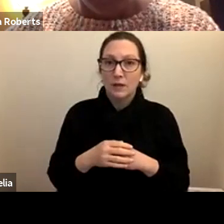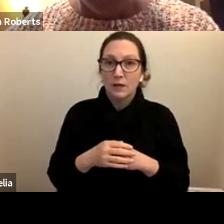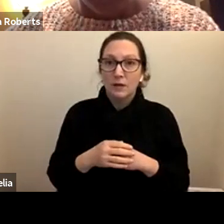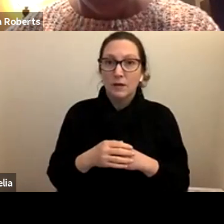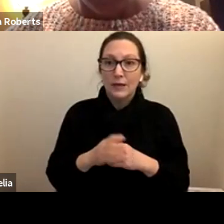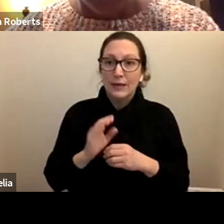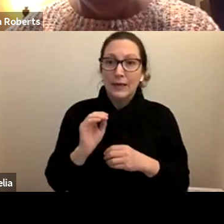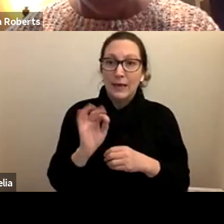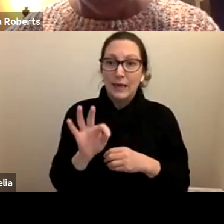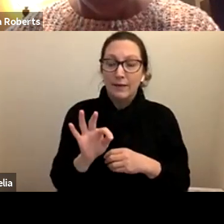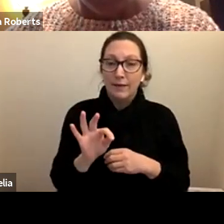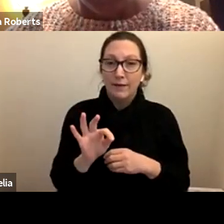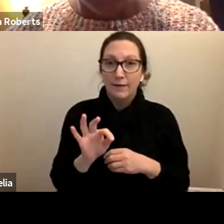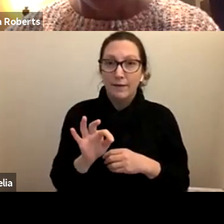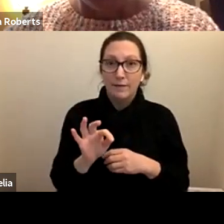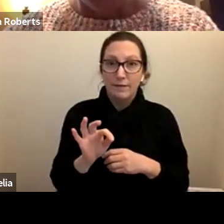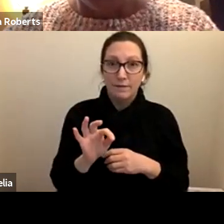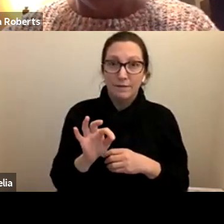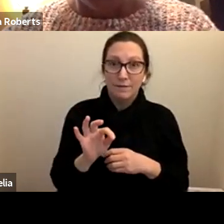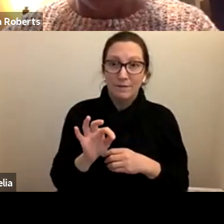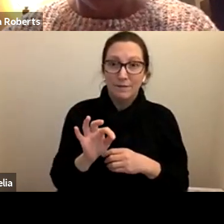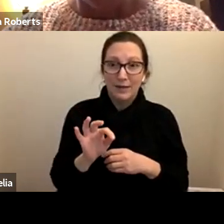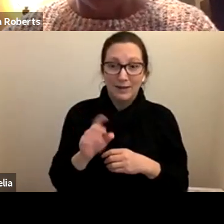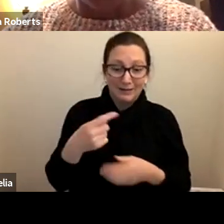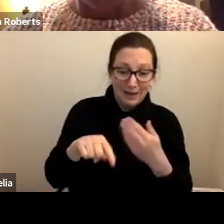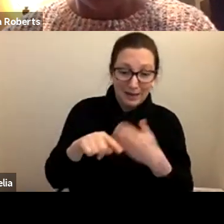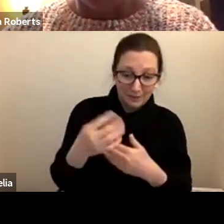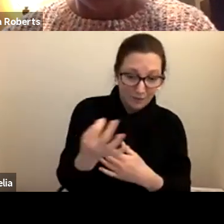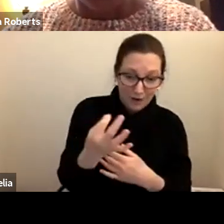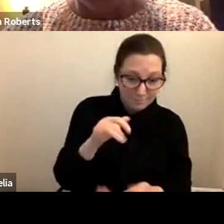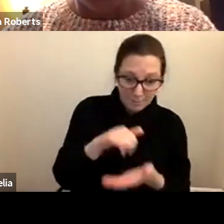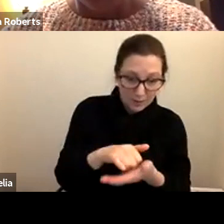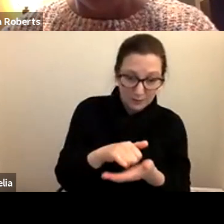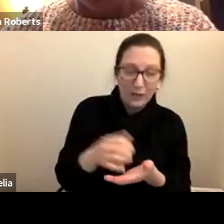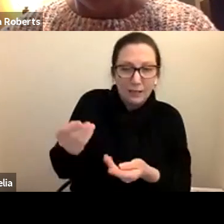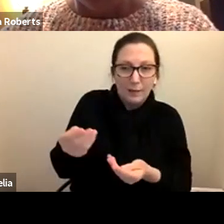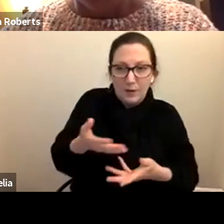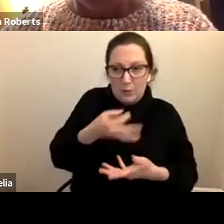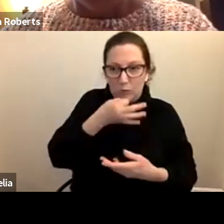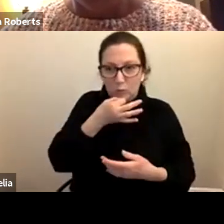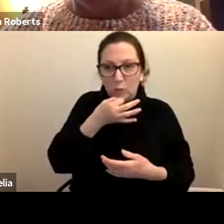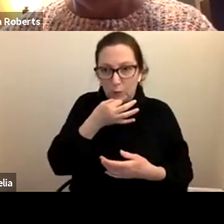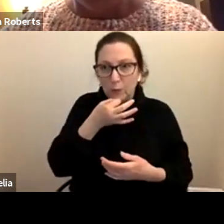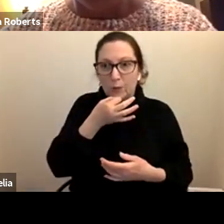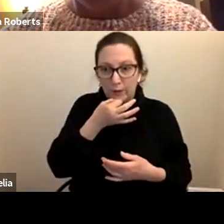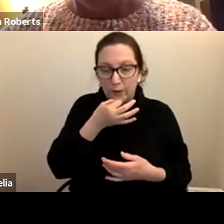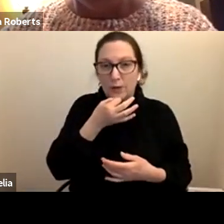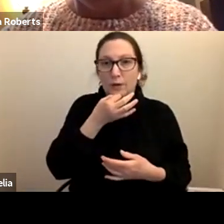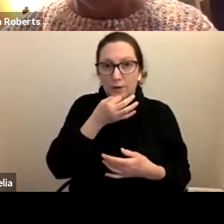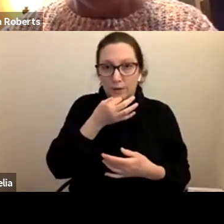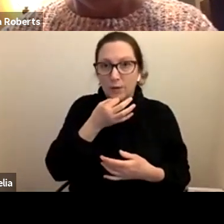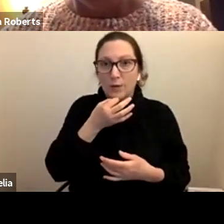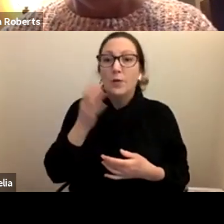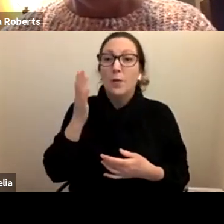to take longer than next Friday, so that requests can be made for